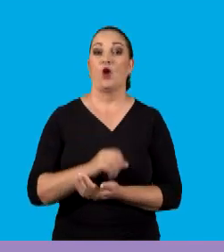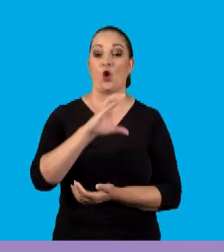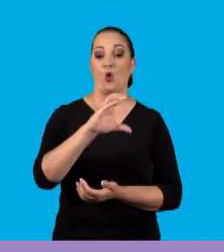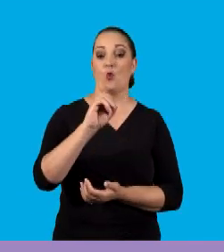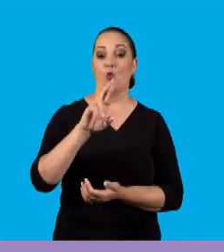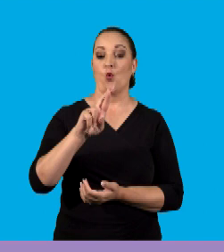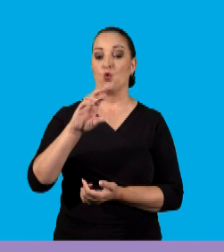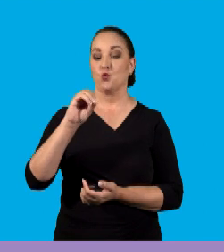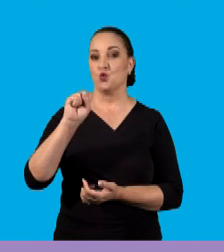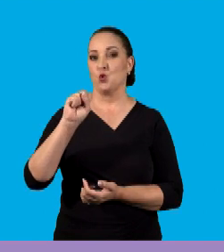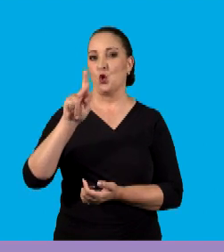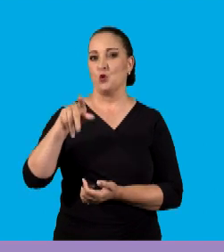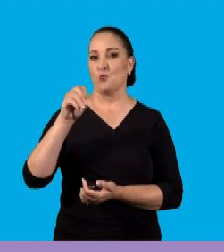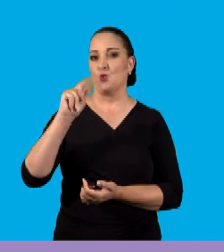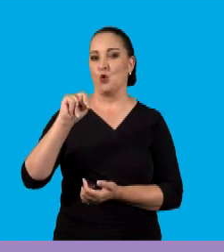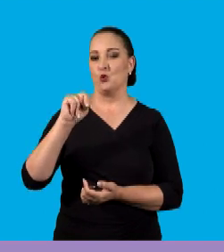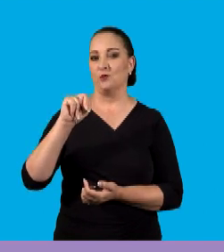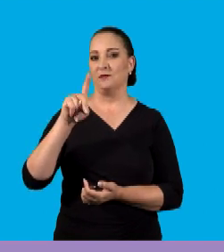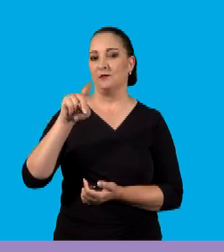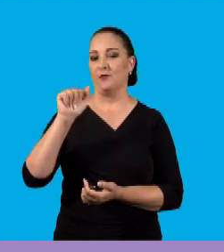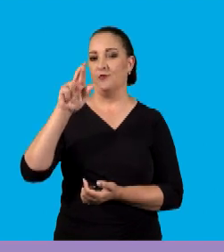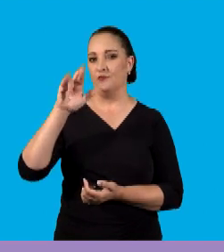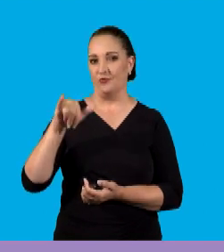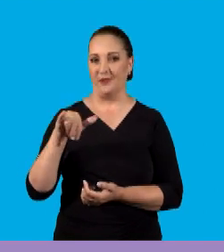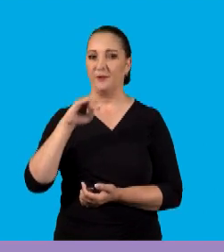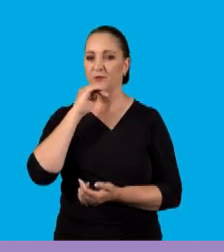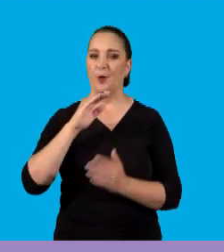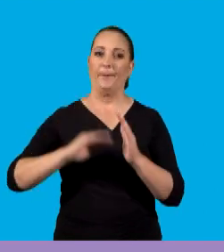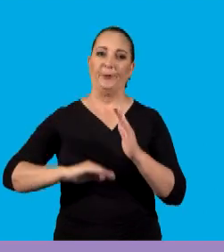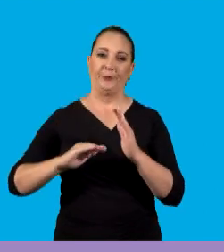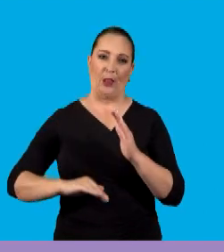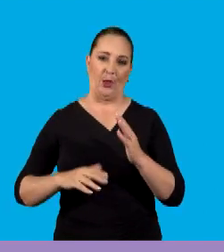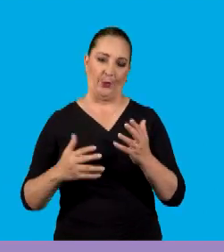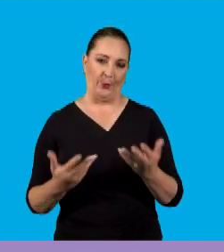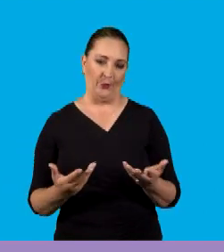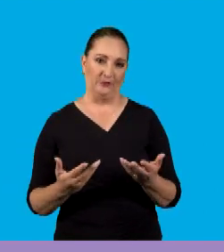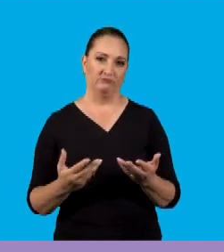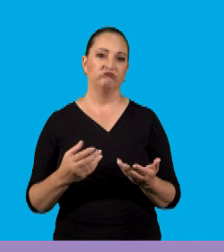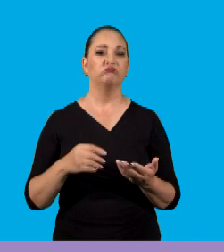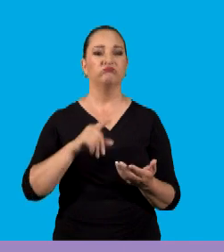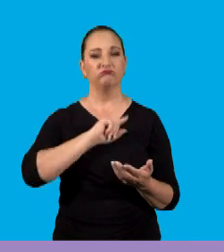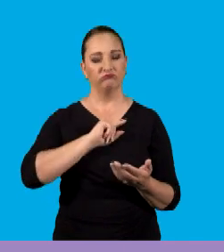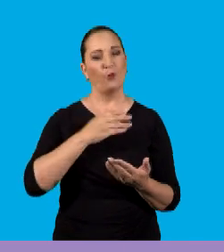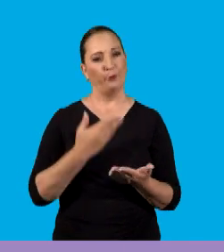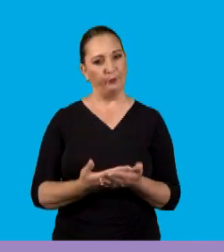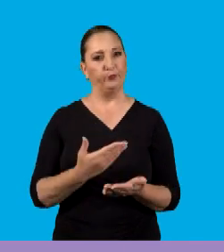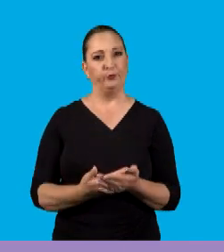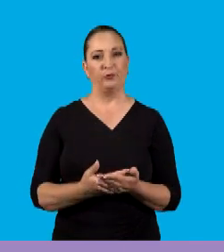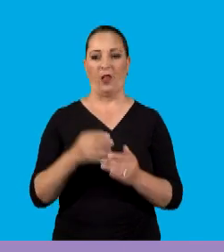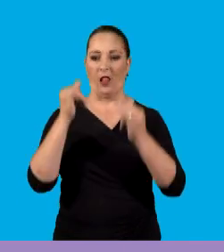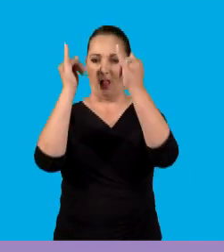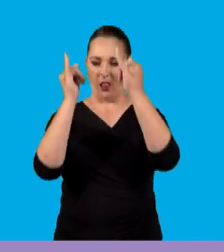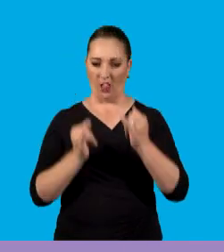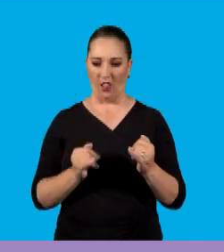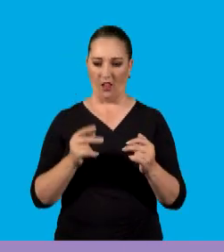to an angle below 100. So those are options you could use to find the answer that proves that these two lines are